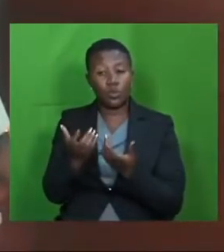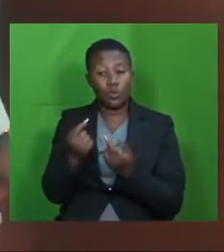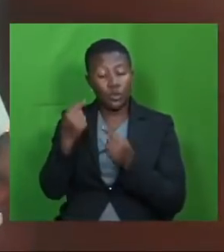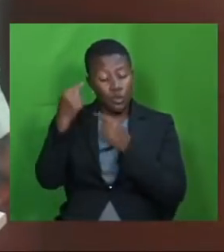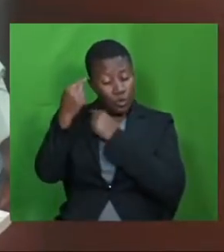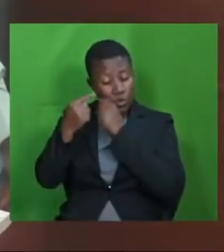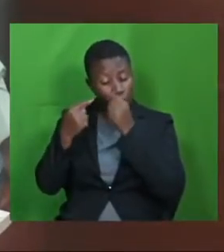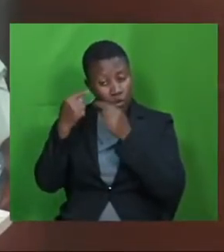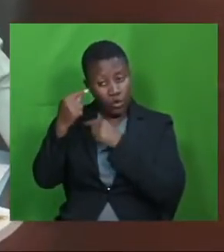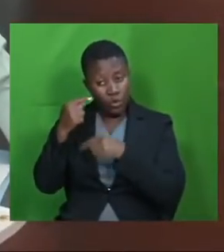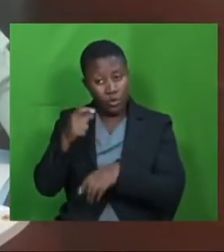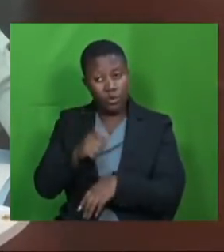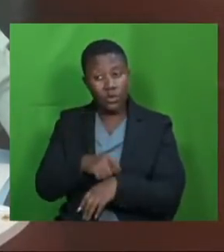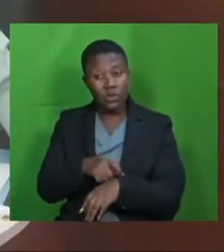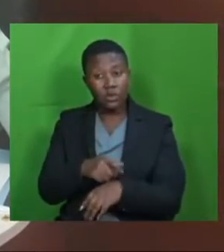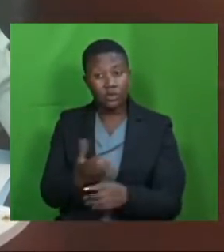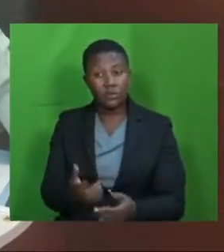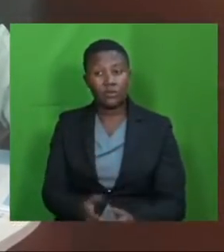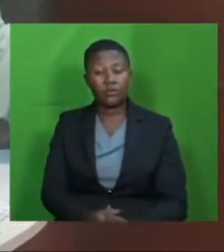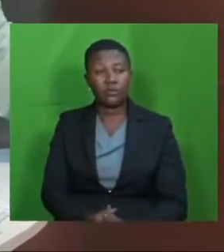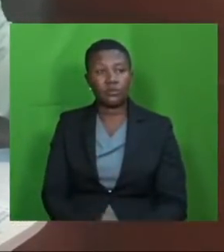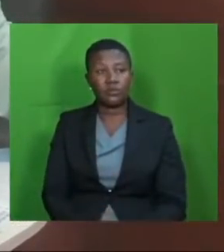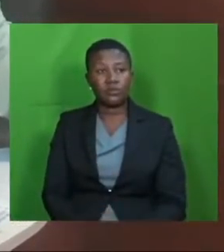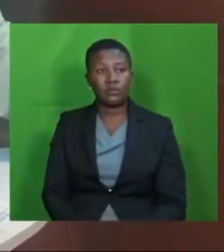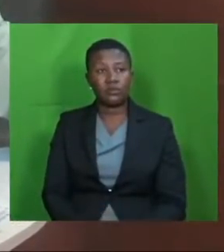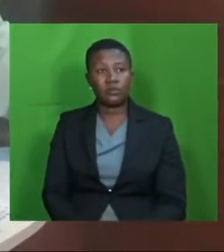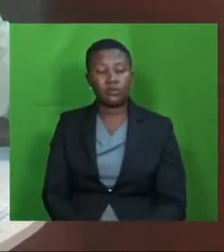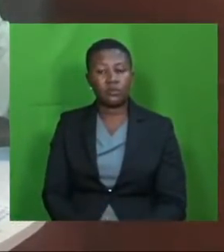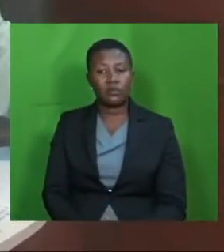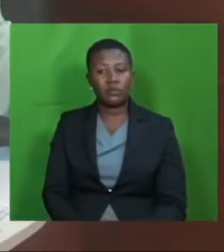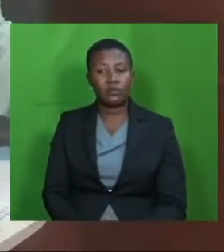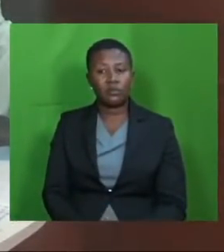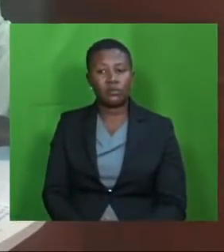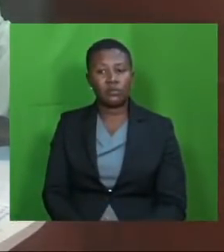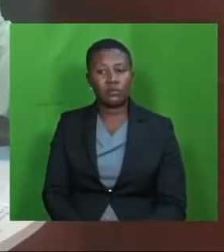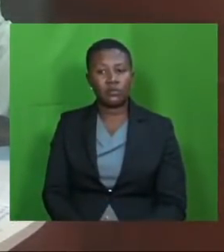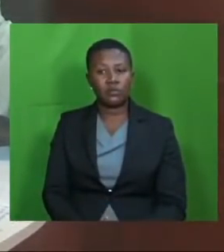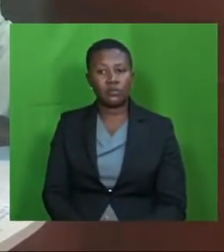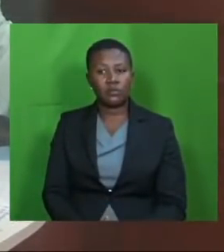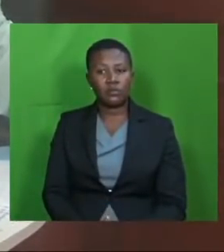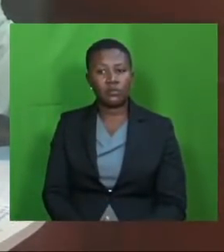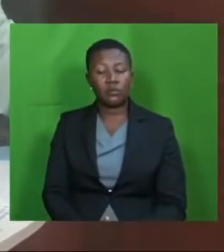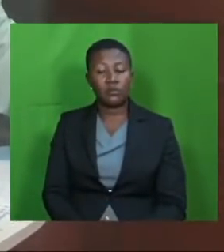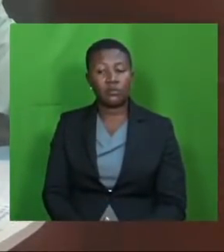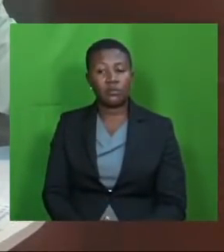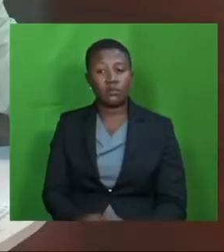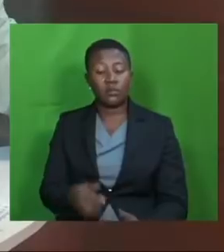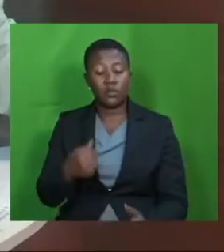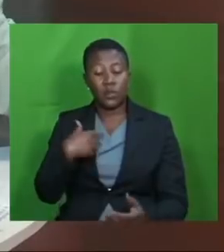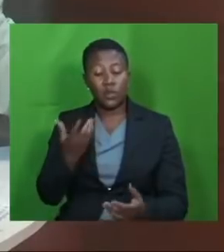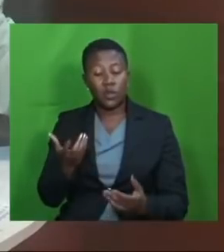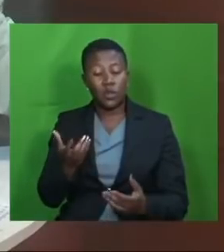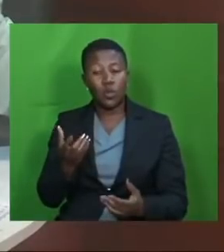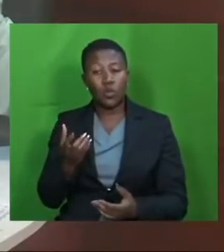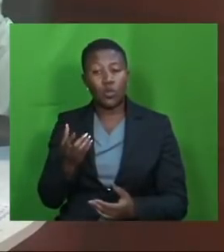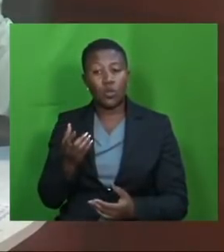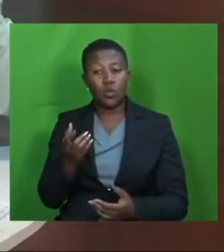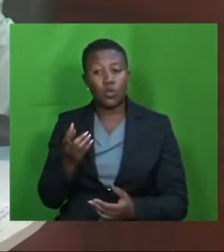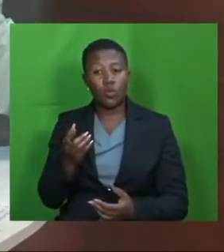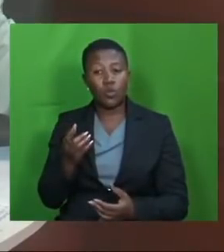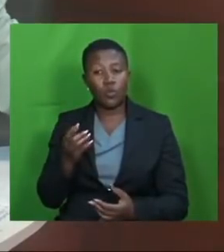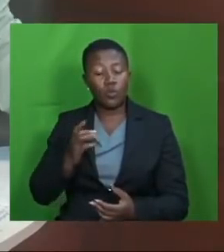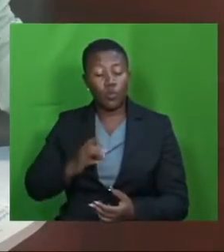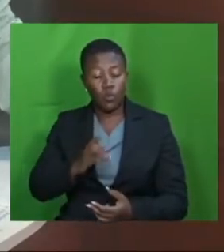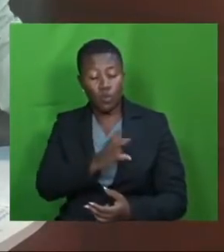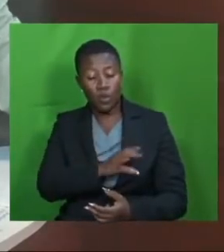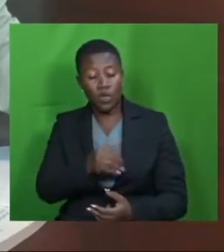stage of the Electronic Transfer Levy Bill 2021. Mr. Speaker, many of the things the committee have already agreed